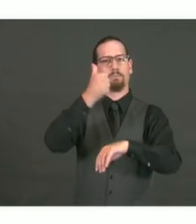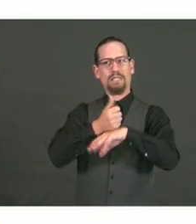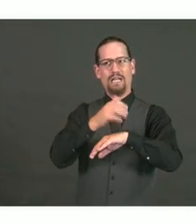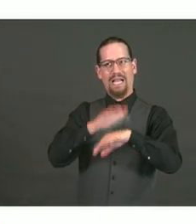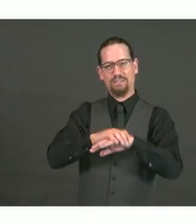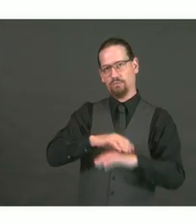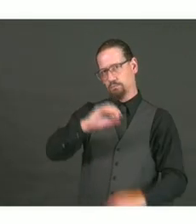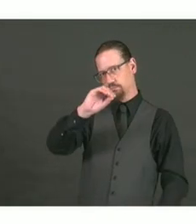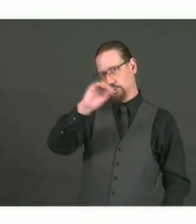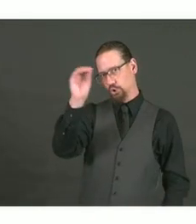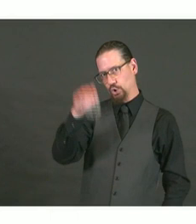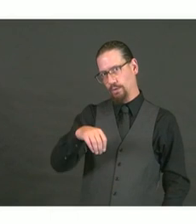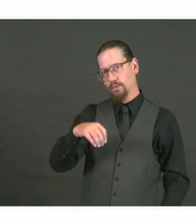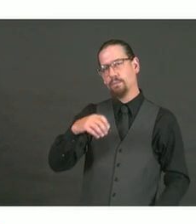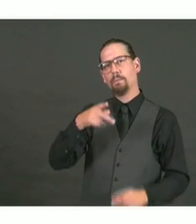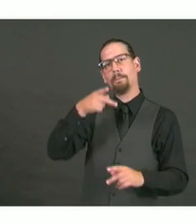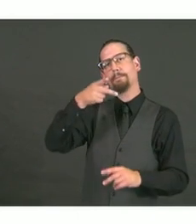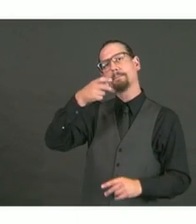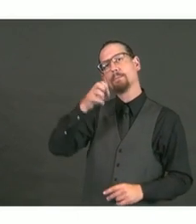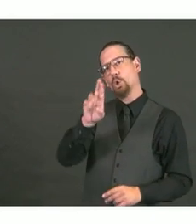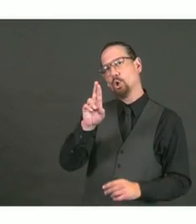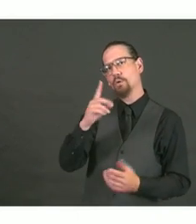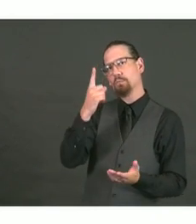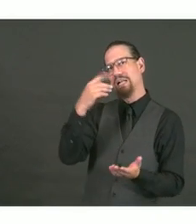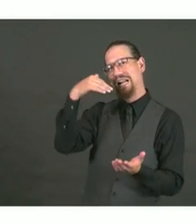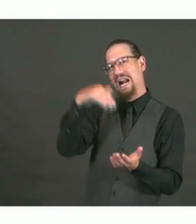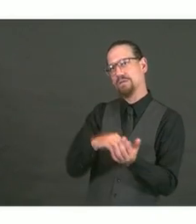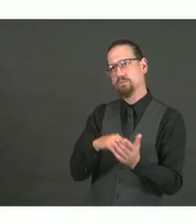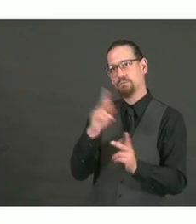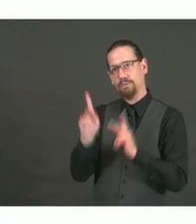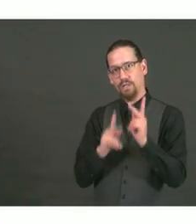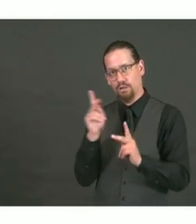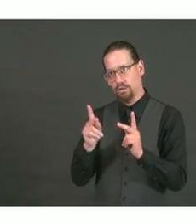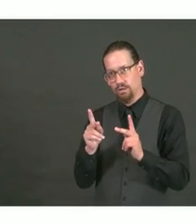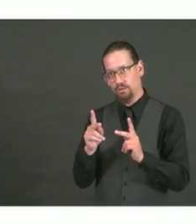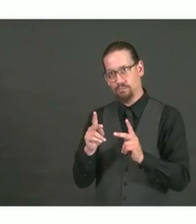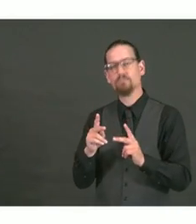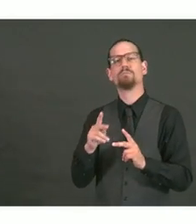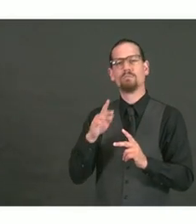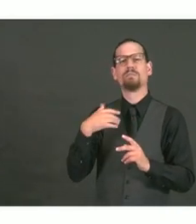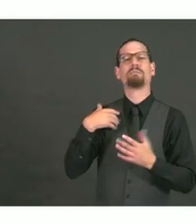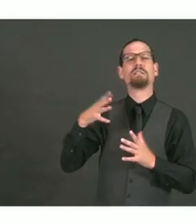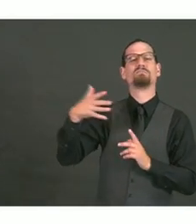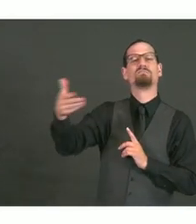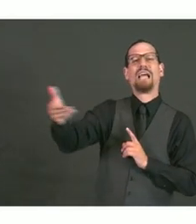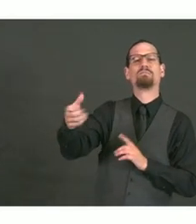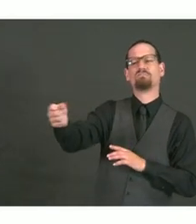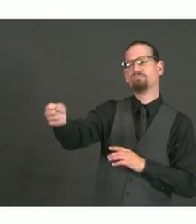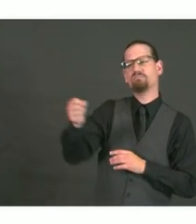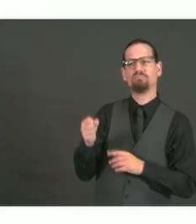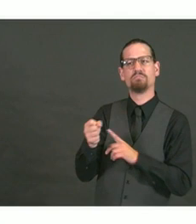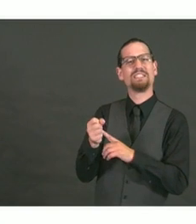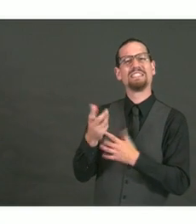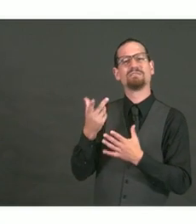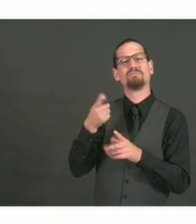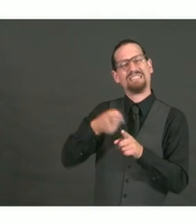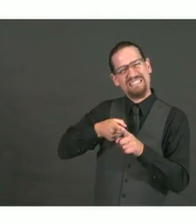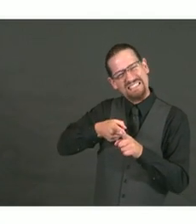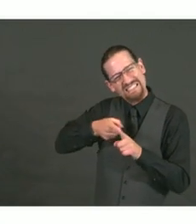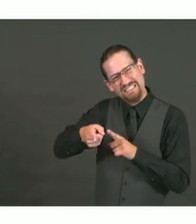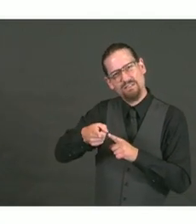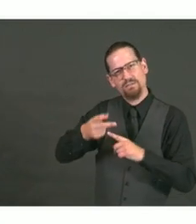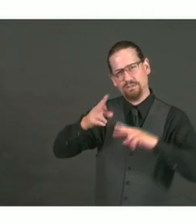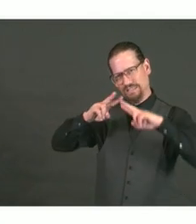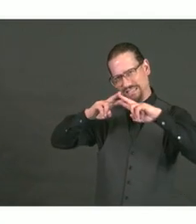a team of experts to advise us on school opening. And based on the input of that advisory team of health